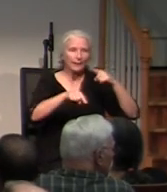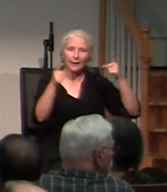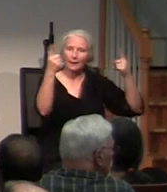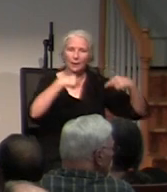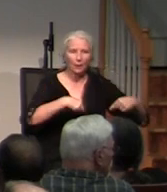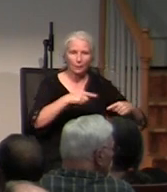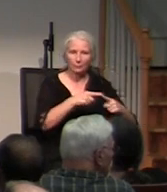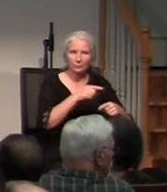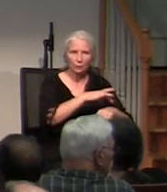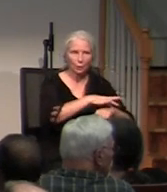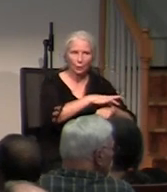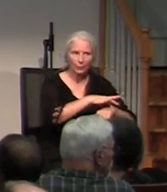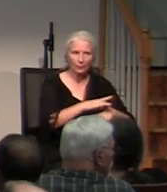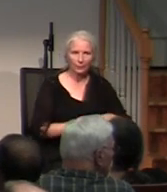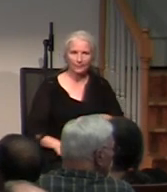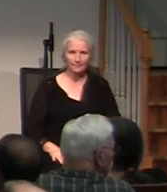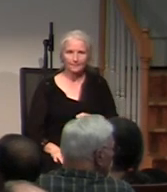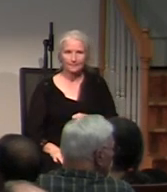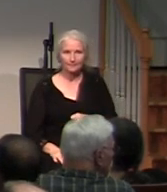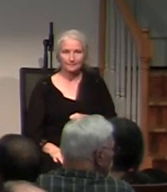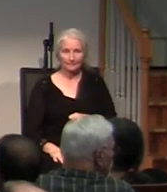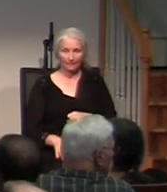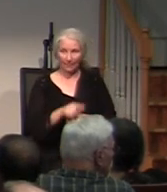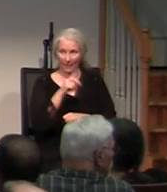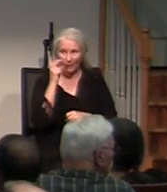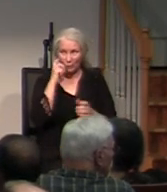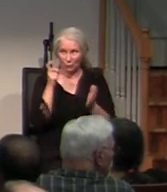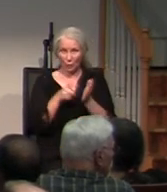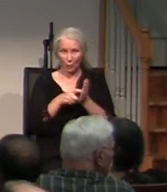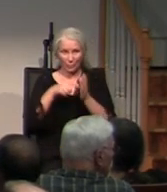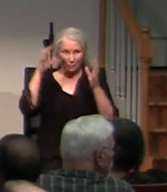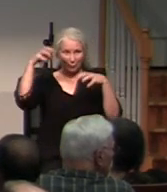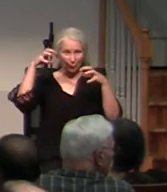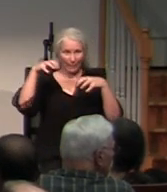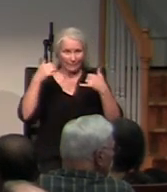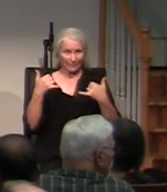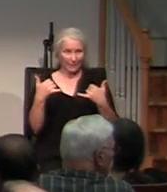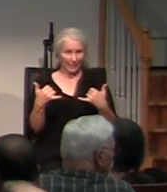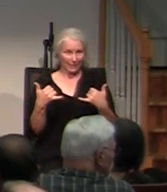It seemed natural, right? Nothing could stop it coming down unless you had an umbrella.